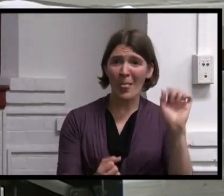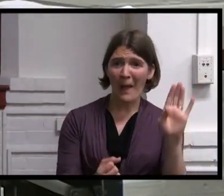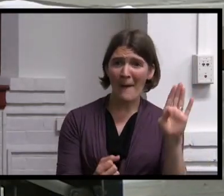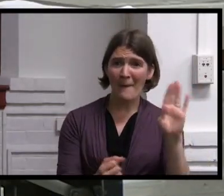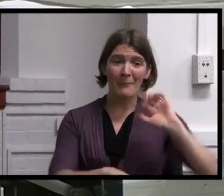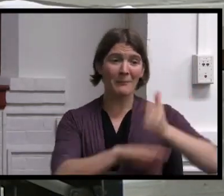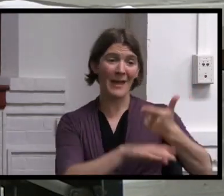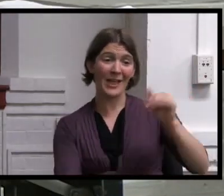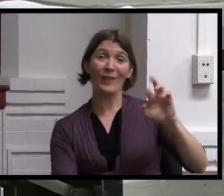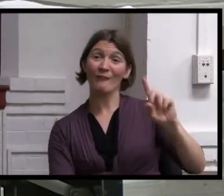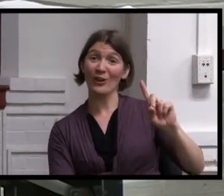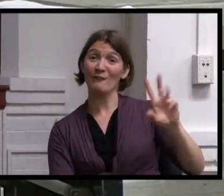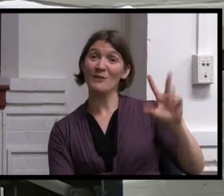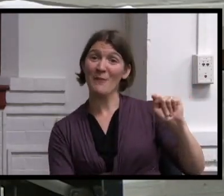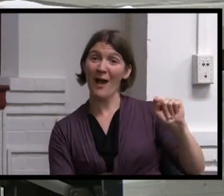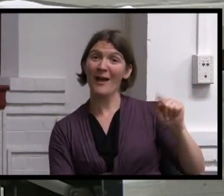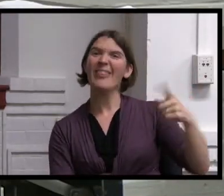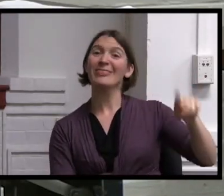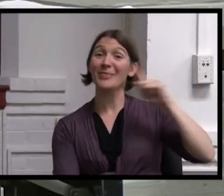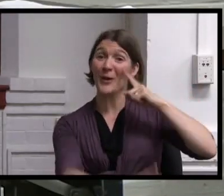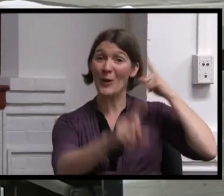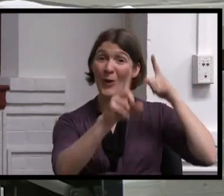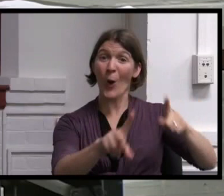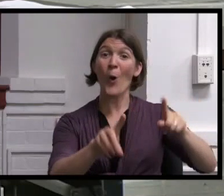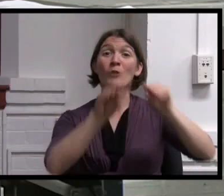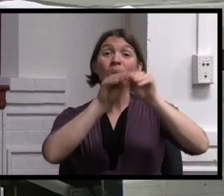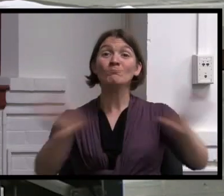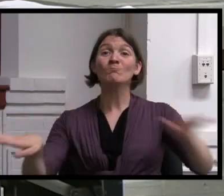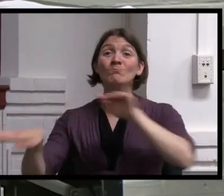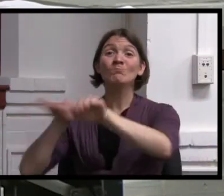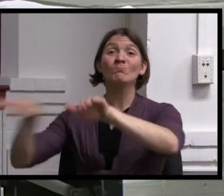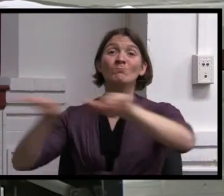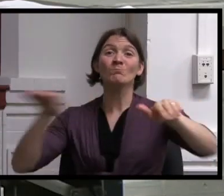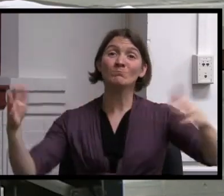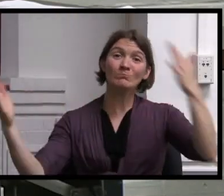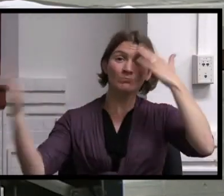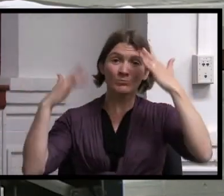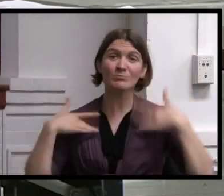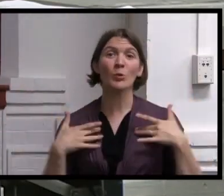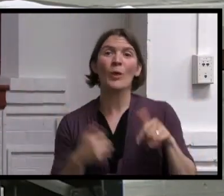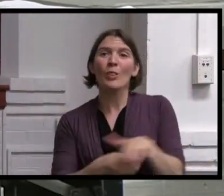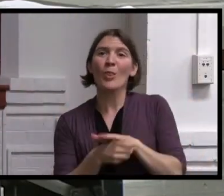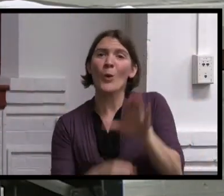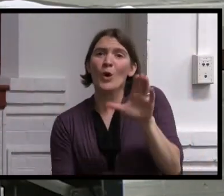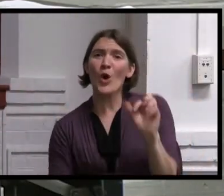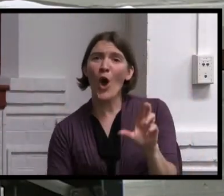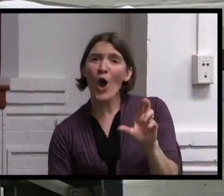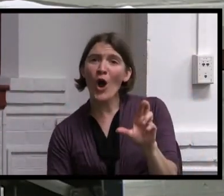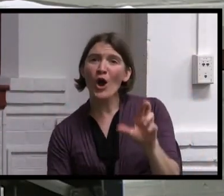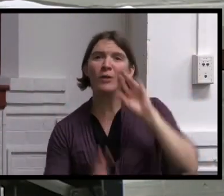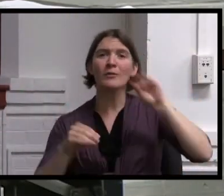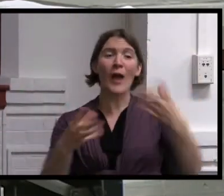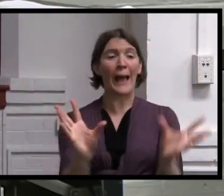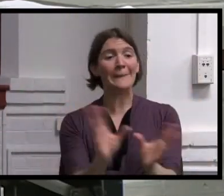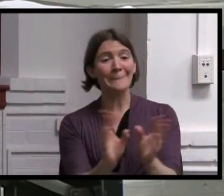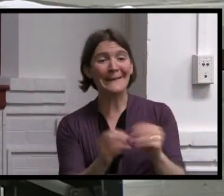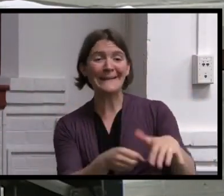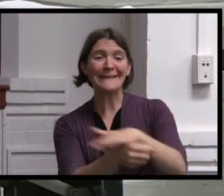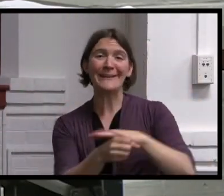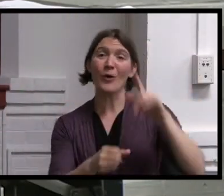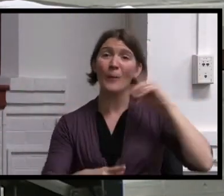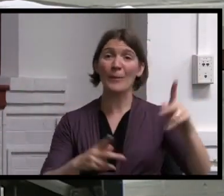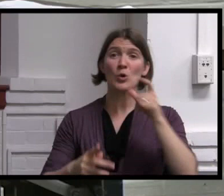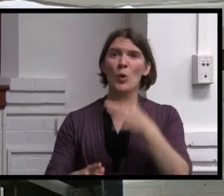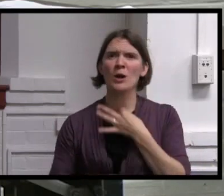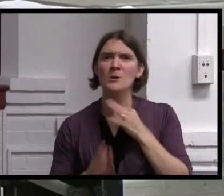out of Guilford, Vermont. Their goal is to spread awareness and appreciation of local car scene and to provide a meeting space for those in the area